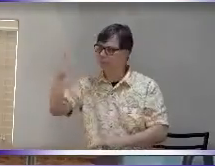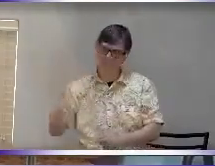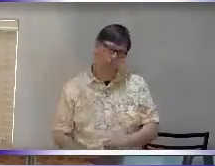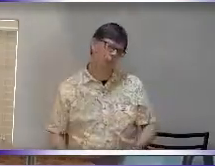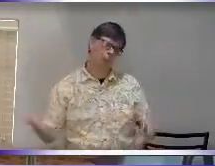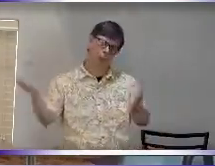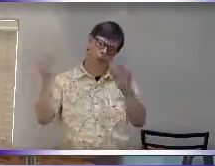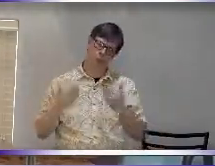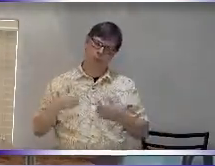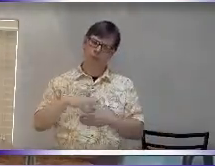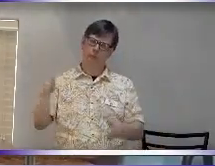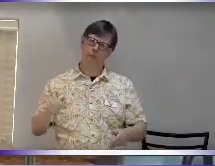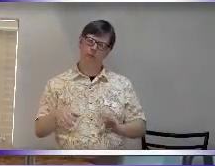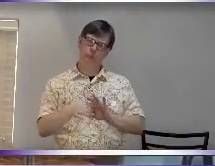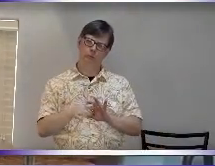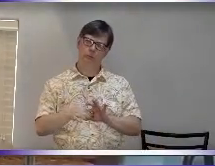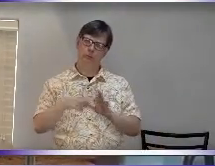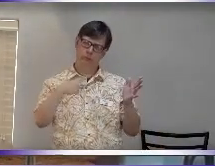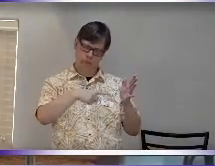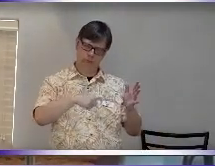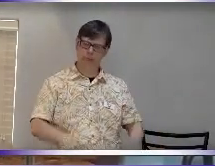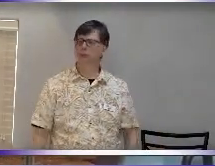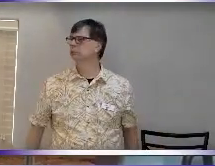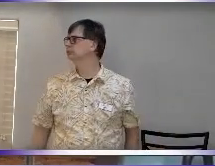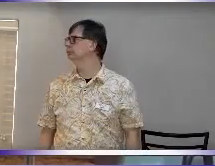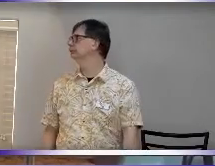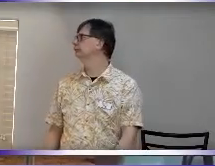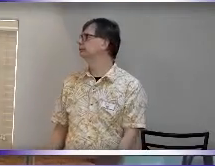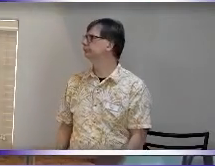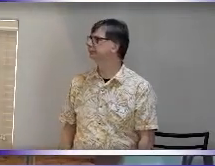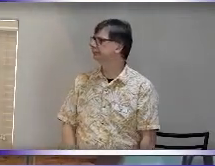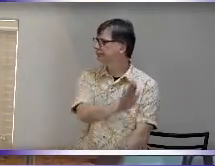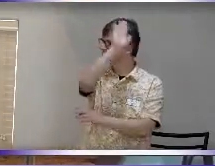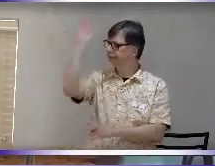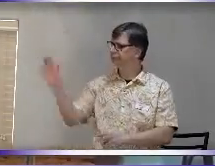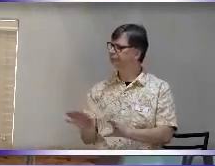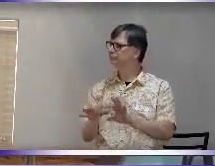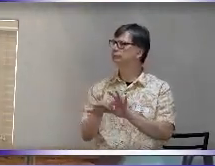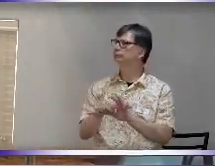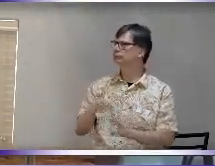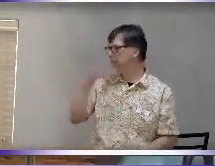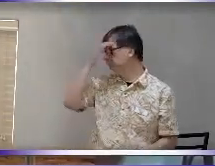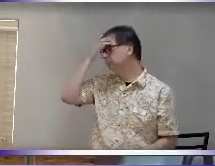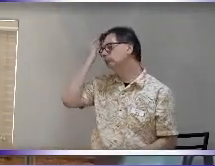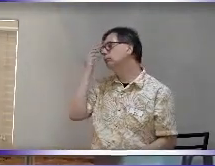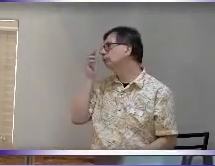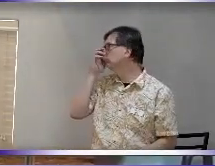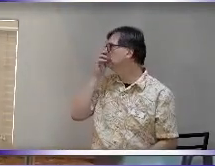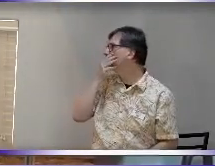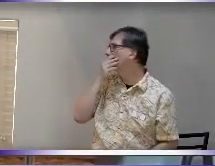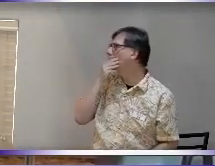this. So this cover, of course, as you can see on the whole thing, you can't quite see it on the slide, but on the whole